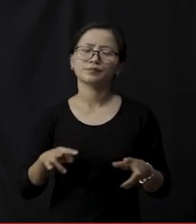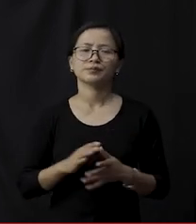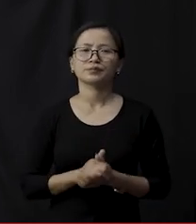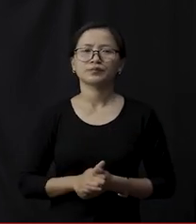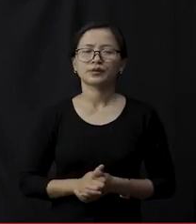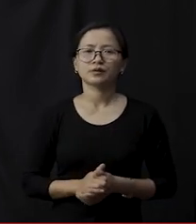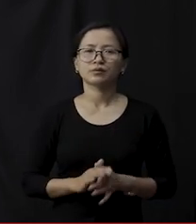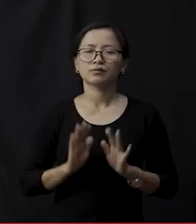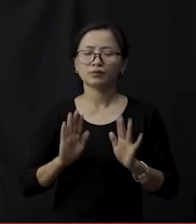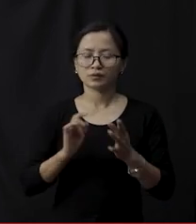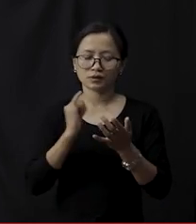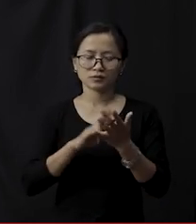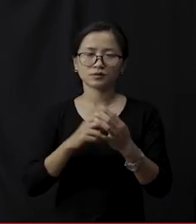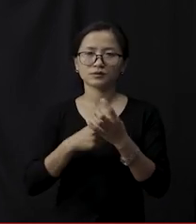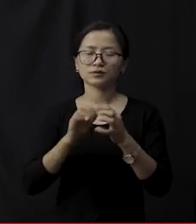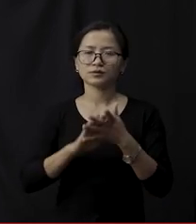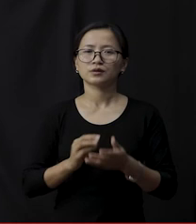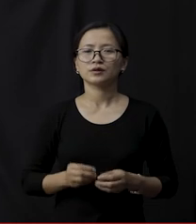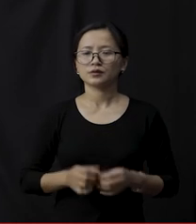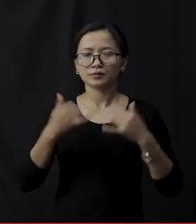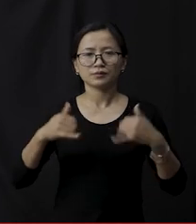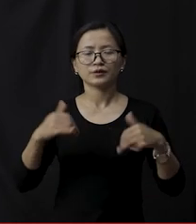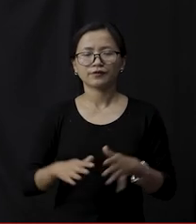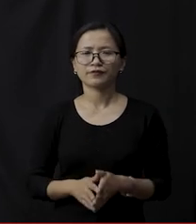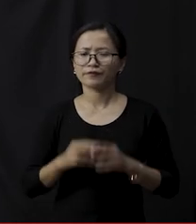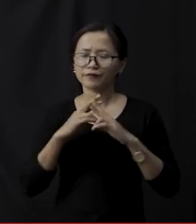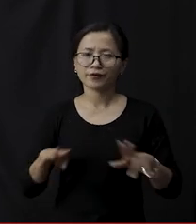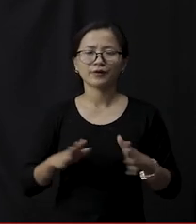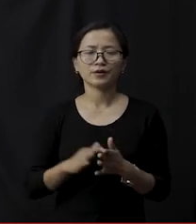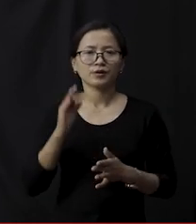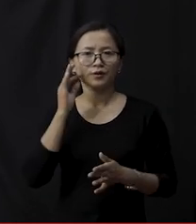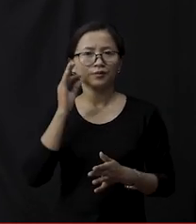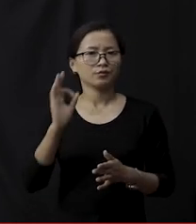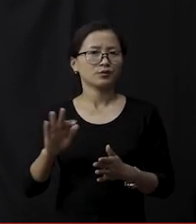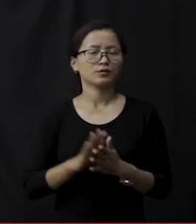But irrespective of their size, they play a very important role,